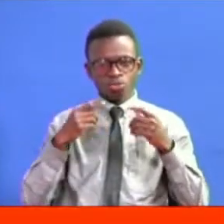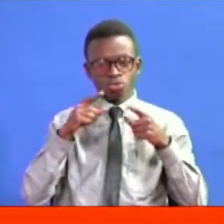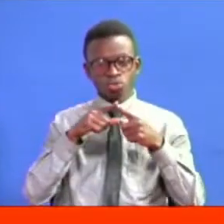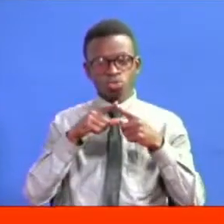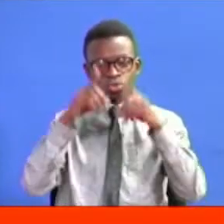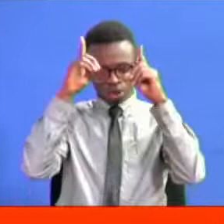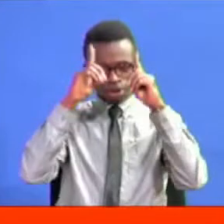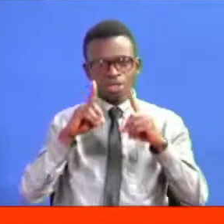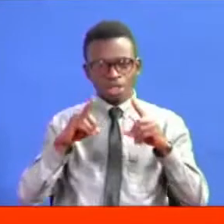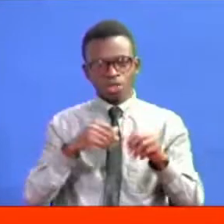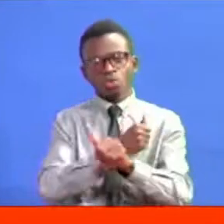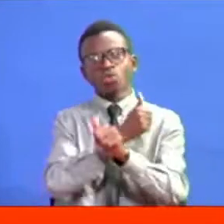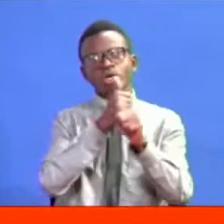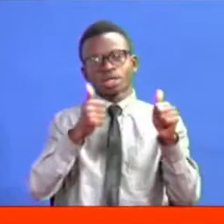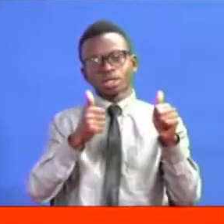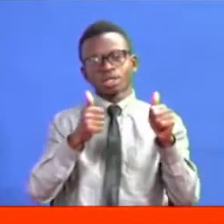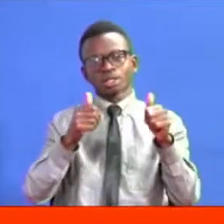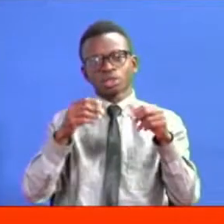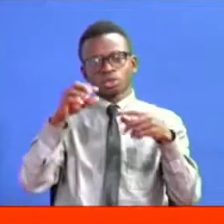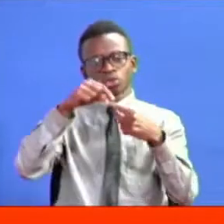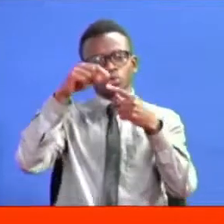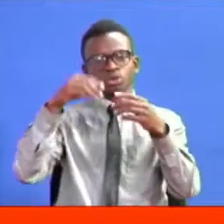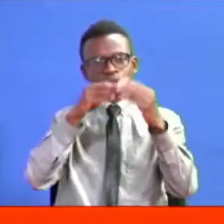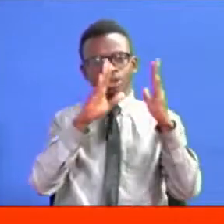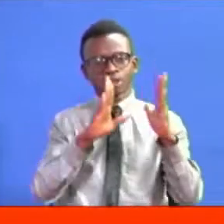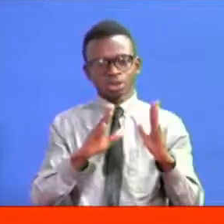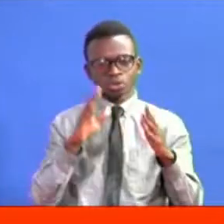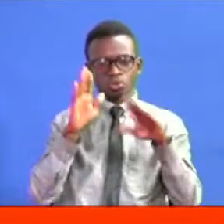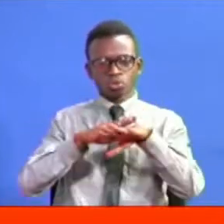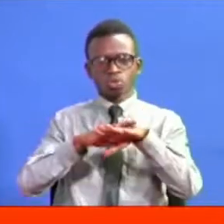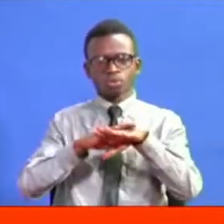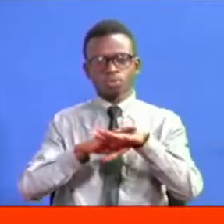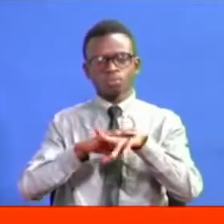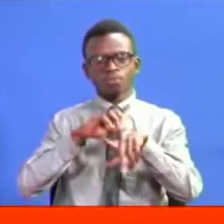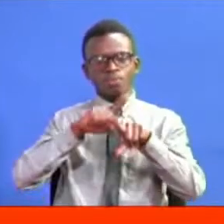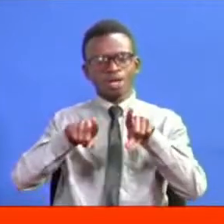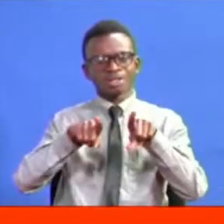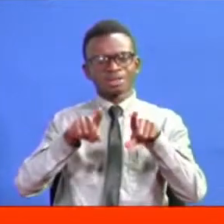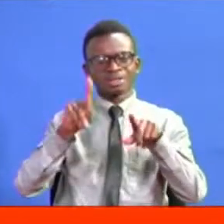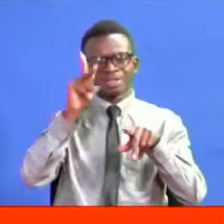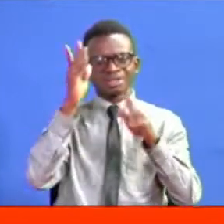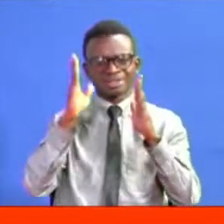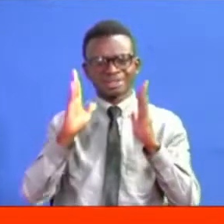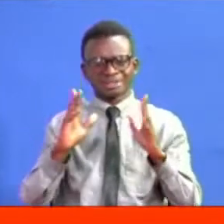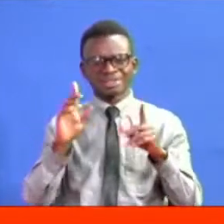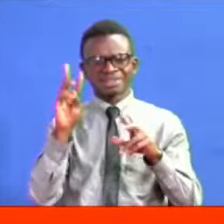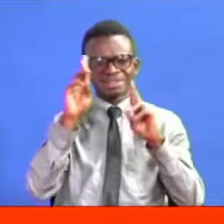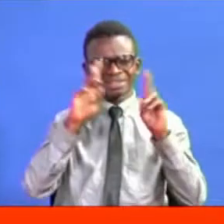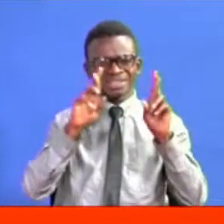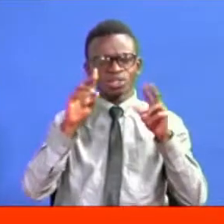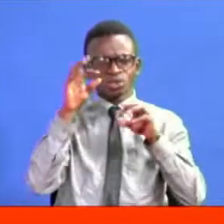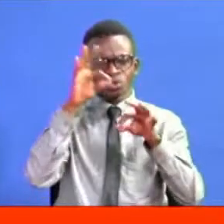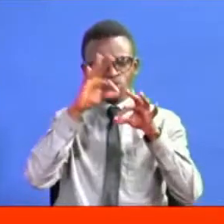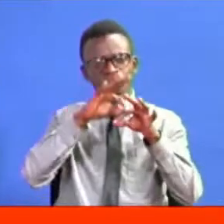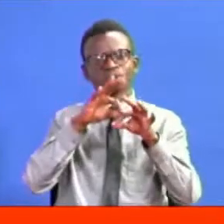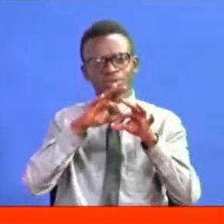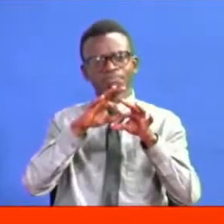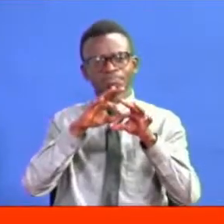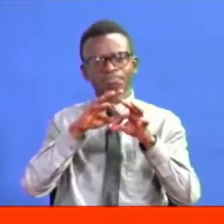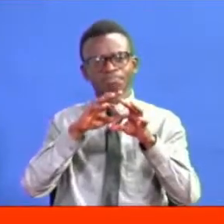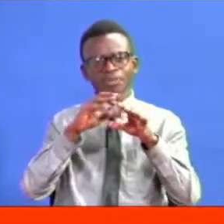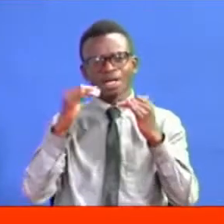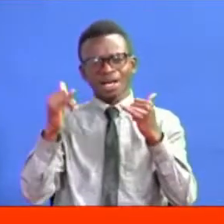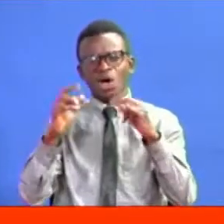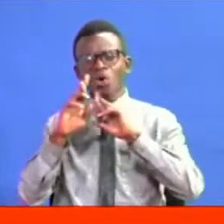to hold leaders to account for their performance. However, in as much as Kenyans are ready to vote in a new era of leadership, a new